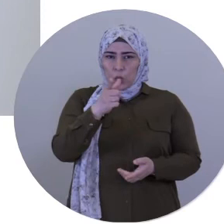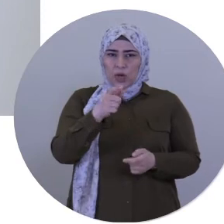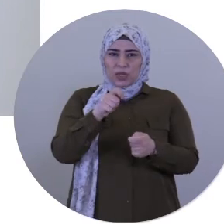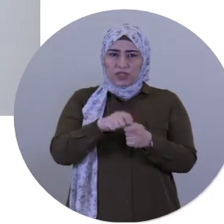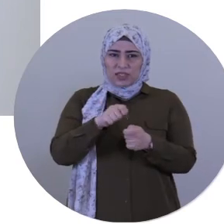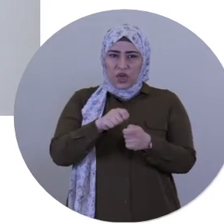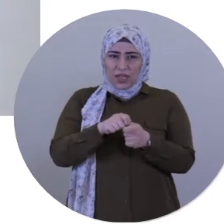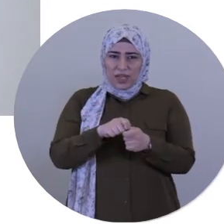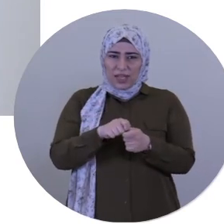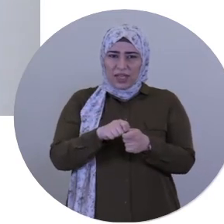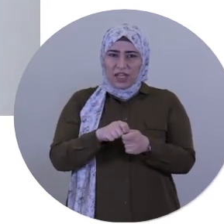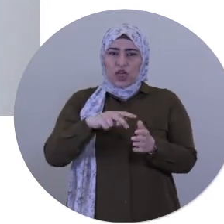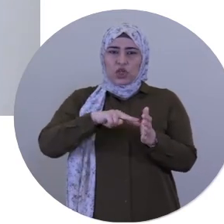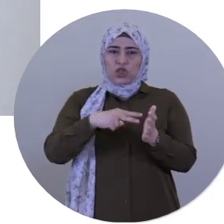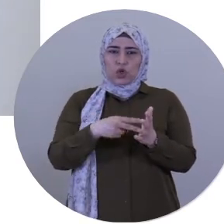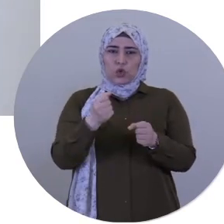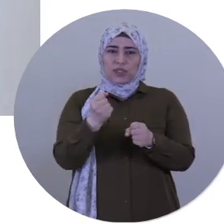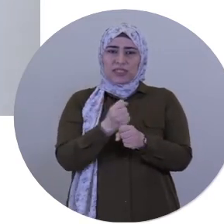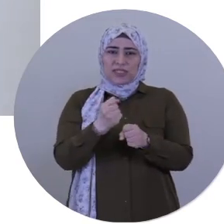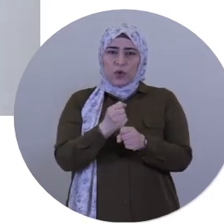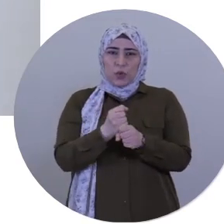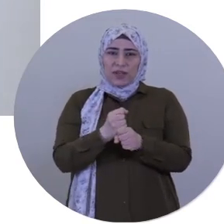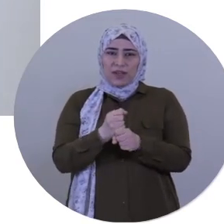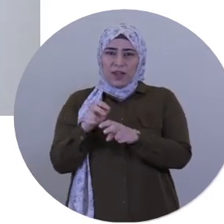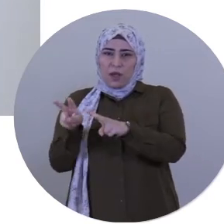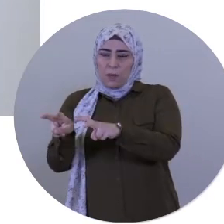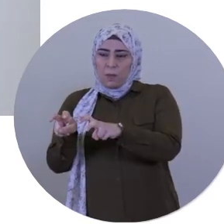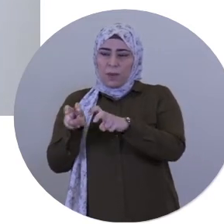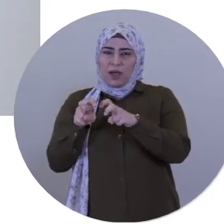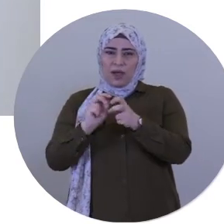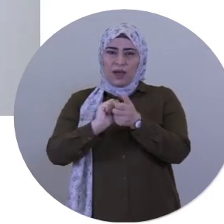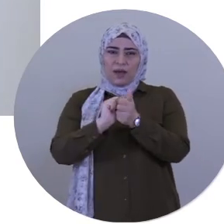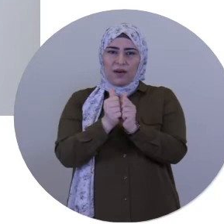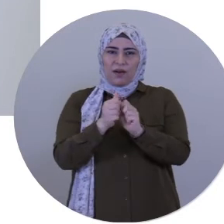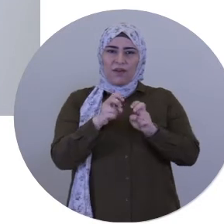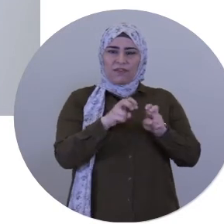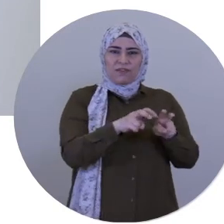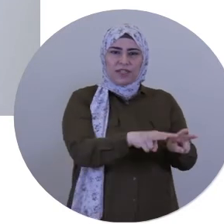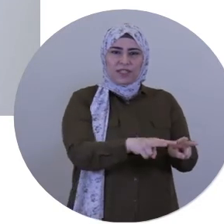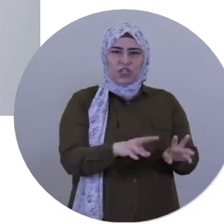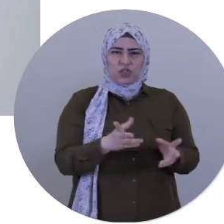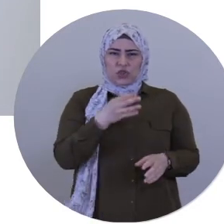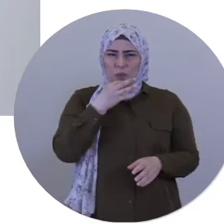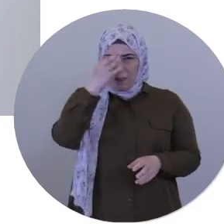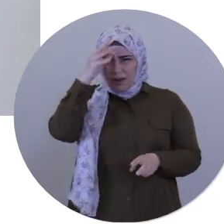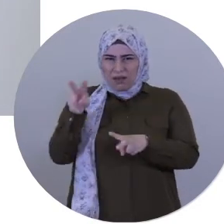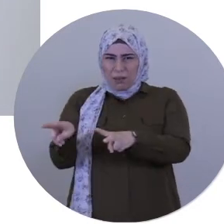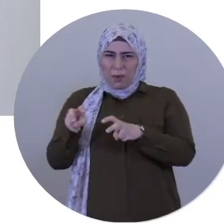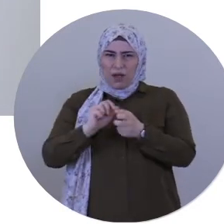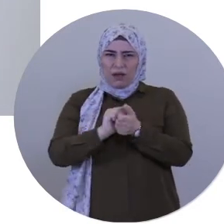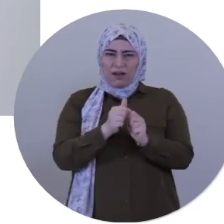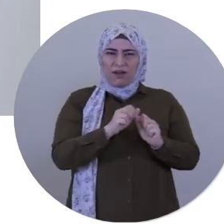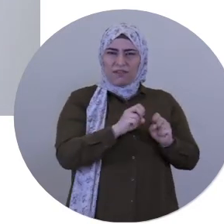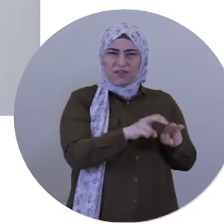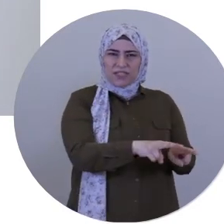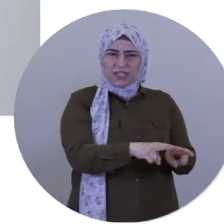Paraphrasing, as you know, means that you put the text into your own words. You have to use your own words. Don't